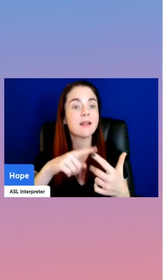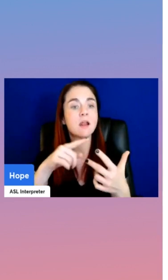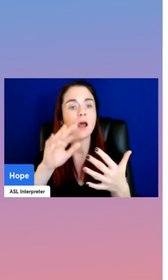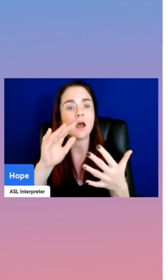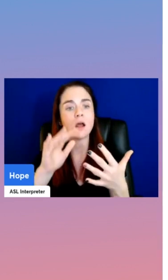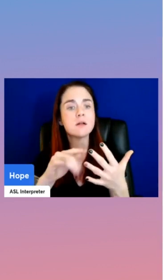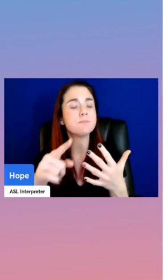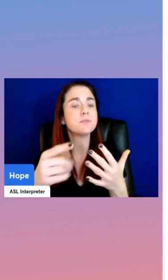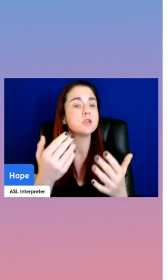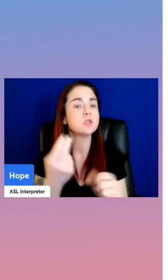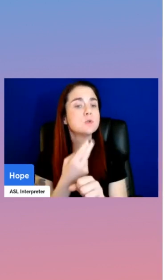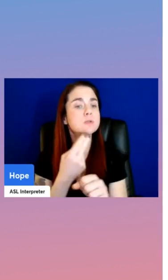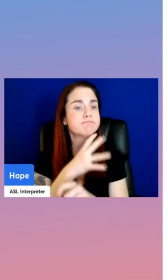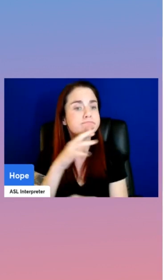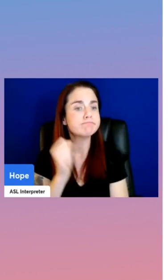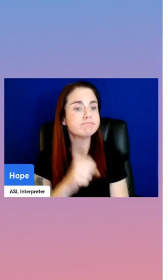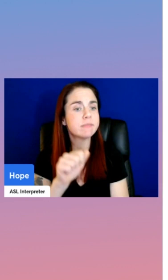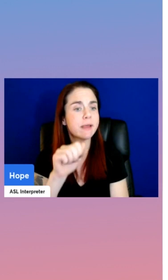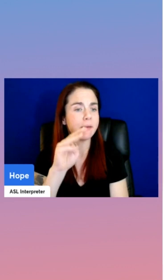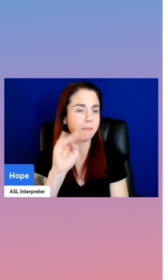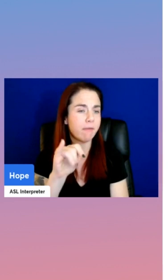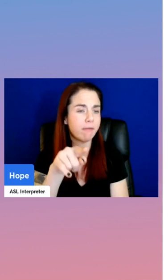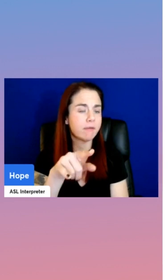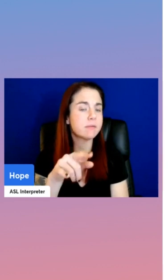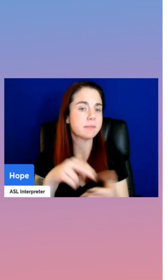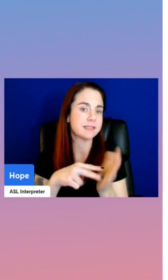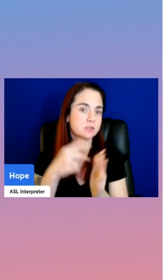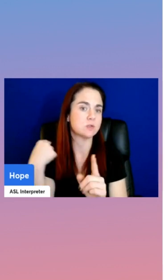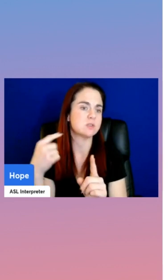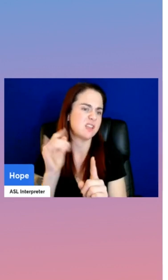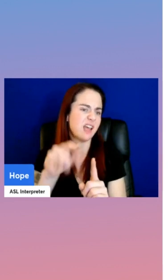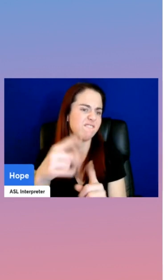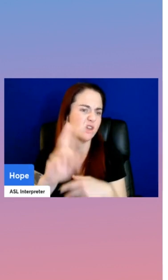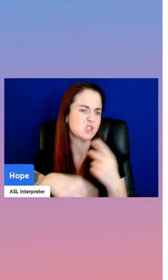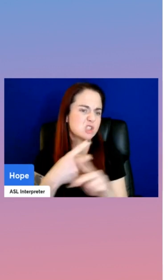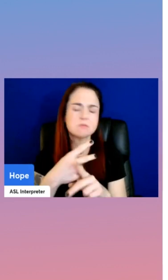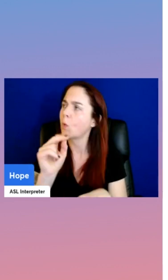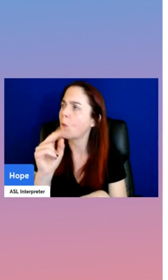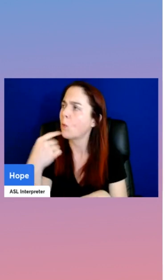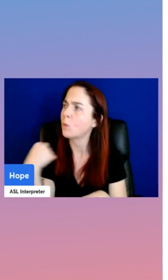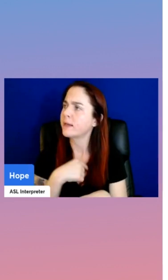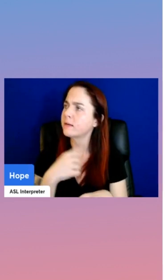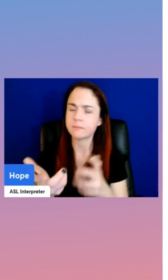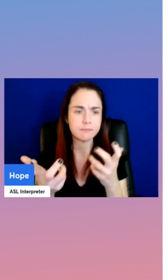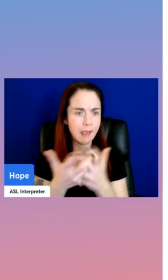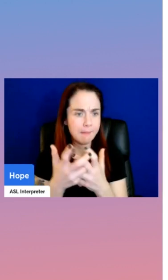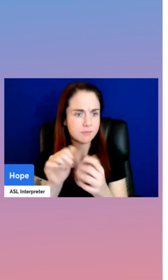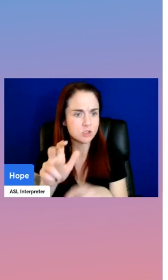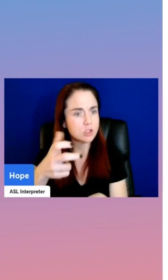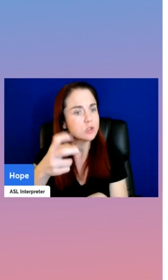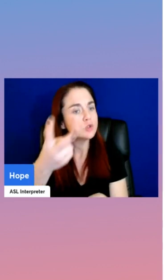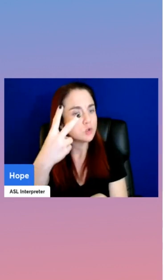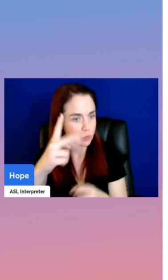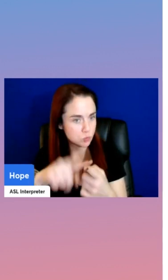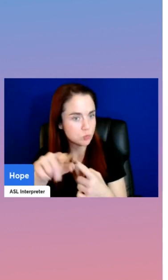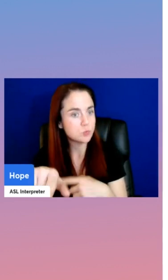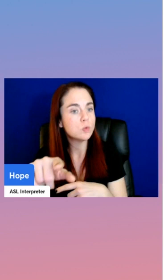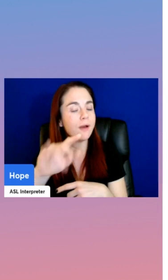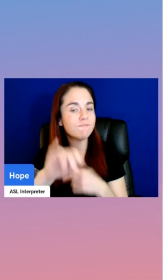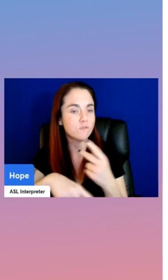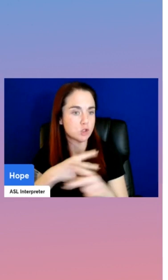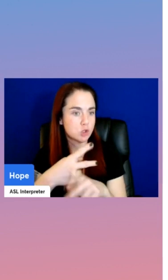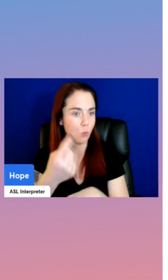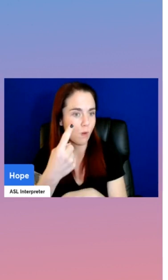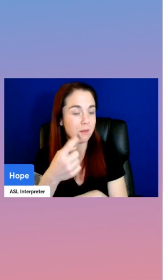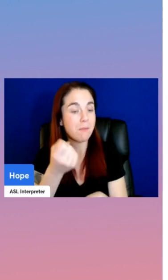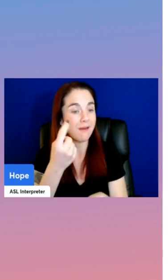an outdated AMI in the sense that we revoked version, we mapped the channel to version 1 and we kept version 2